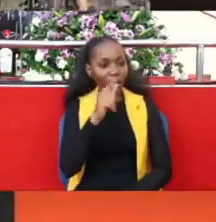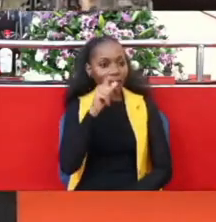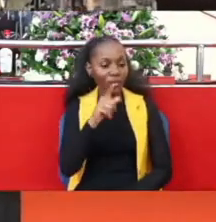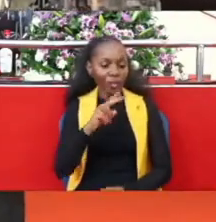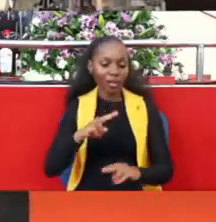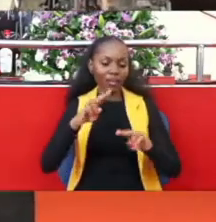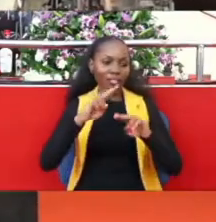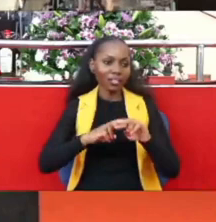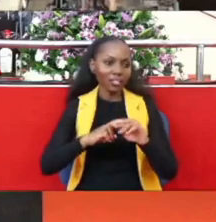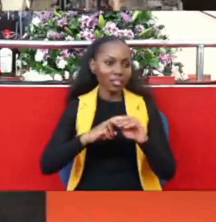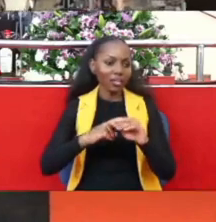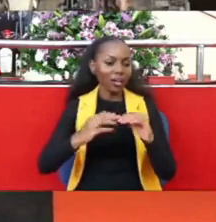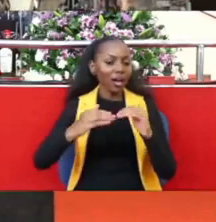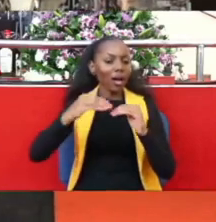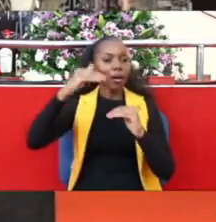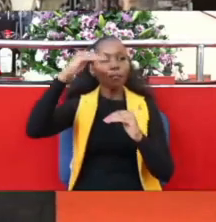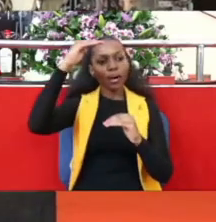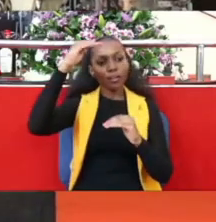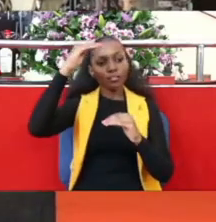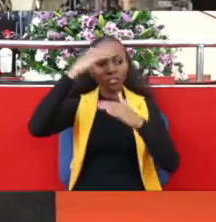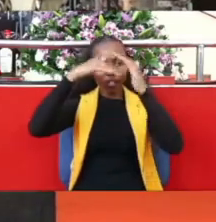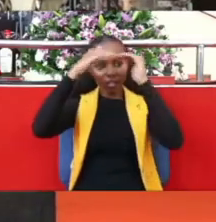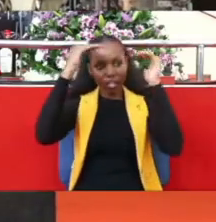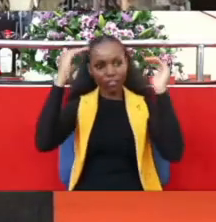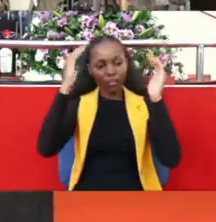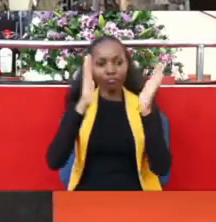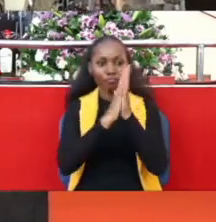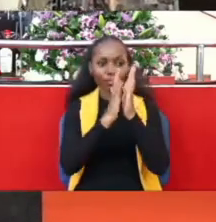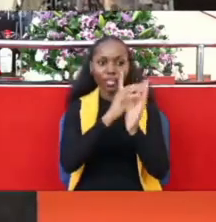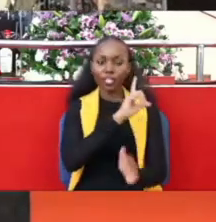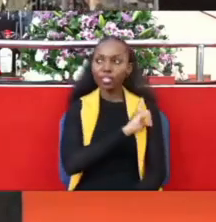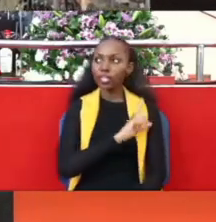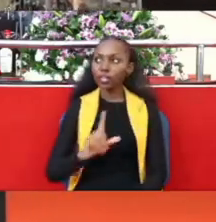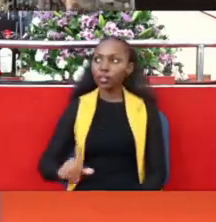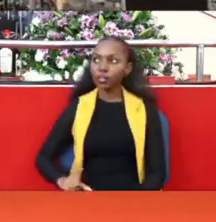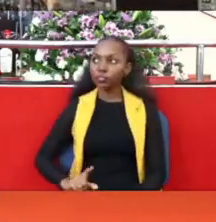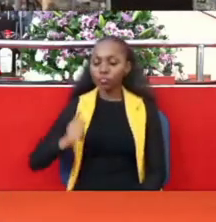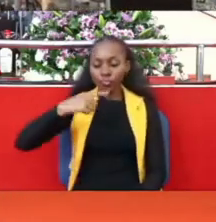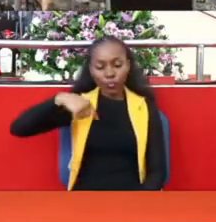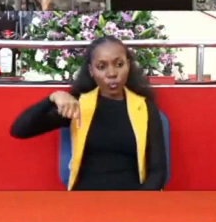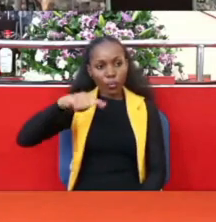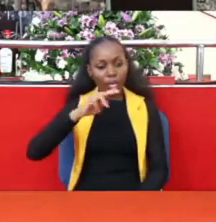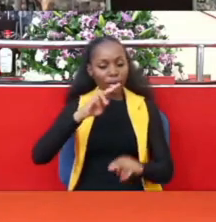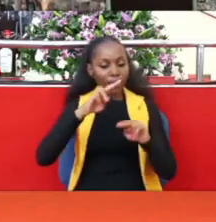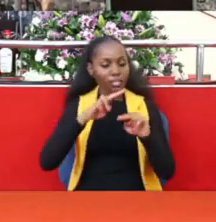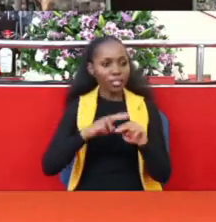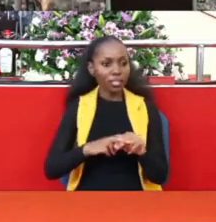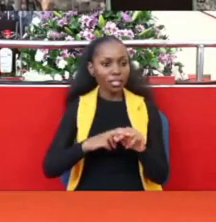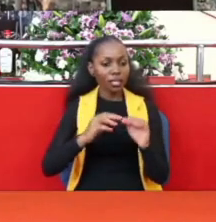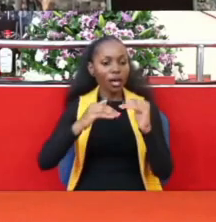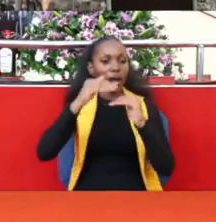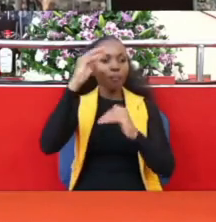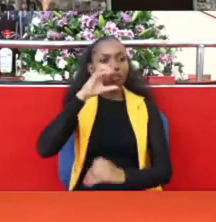sababu tumekaa mahali pale juu zaidi. Bwana Yesu asifiwe. We are seated above curses. Tumekaa